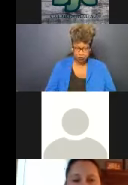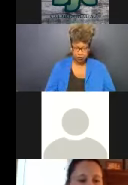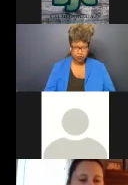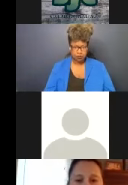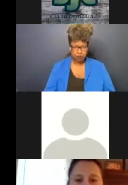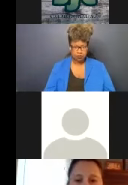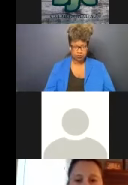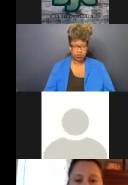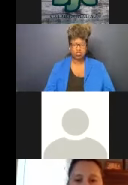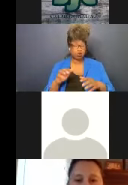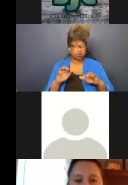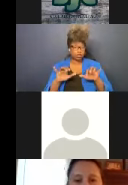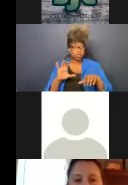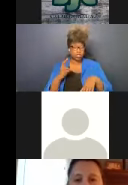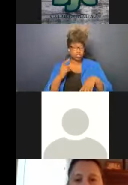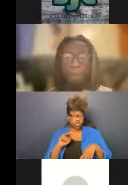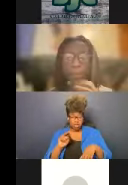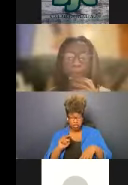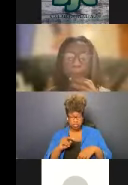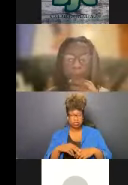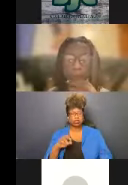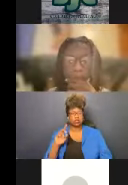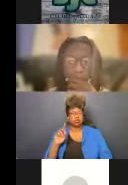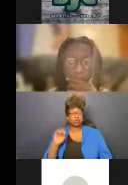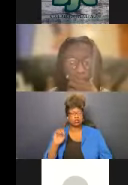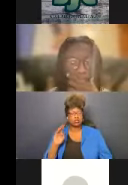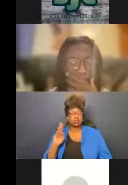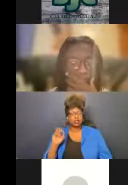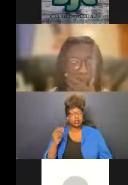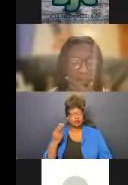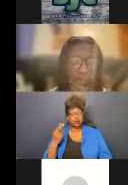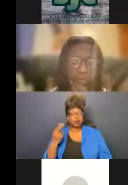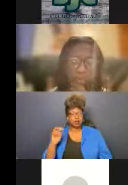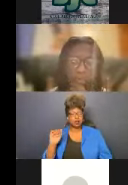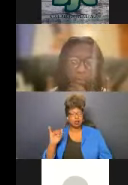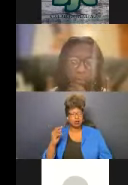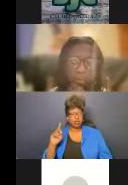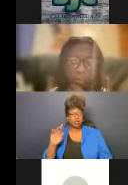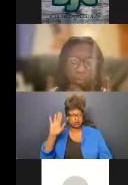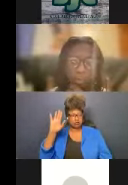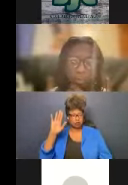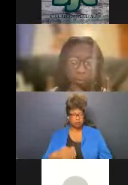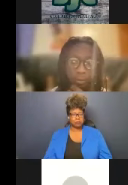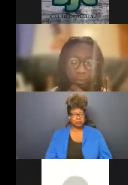The chat. It looks like Deborah has her hand up, and Ahmed.